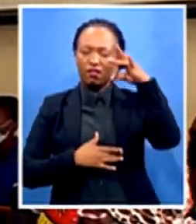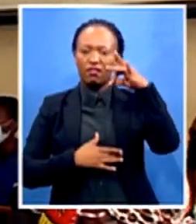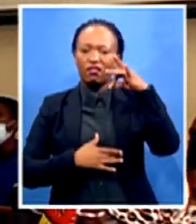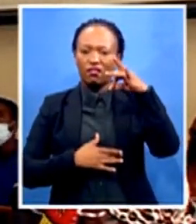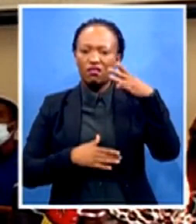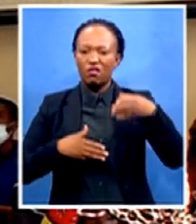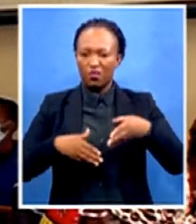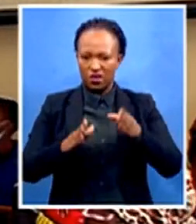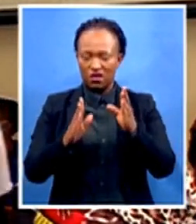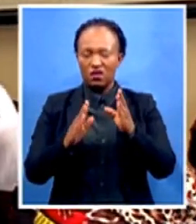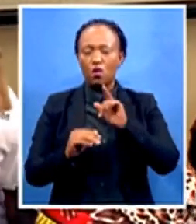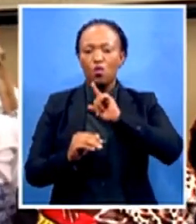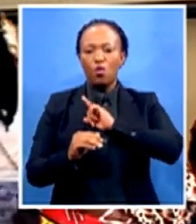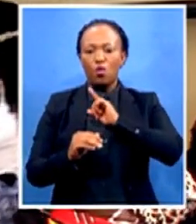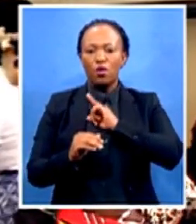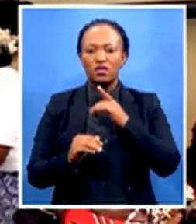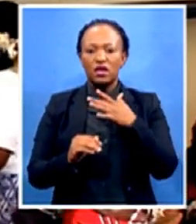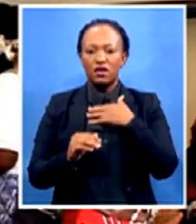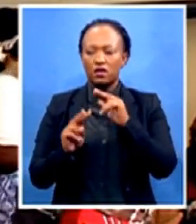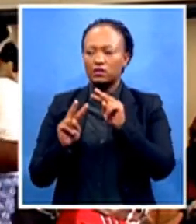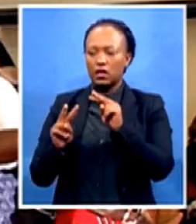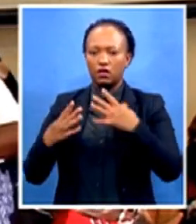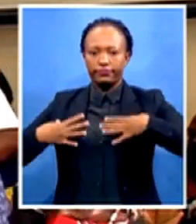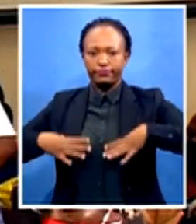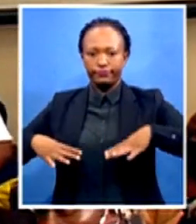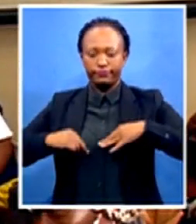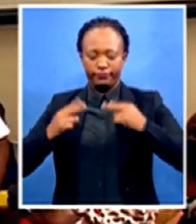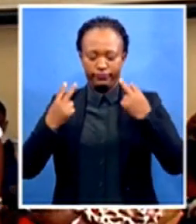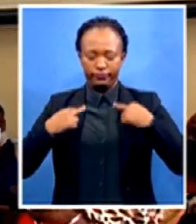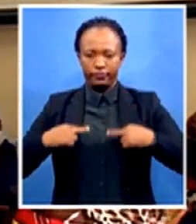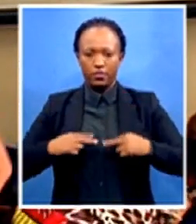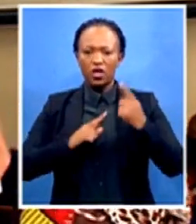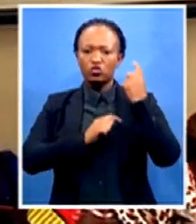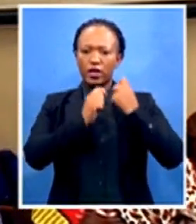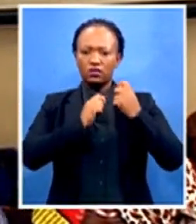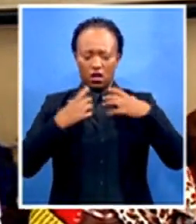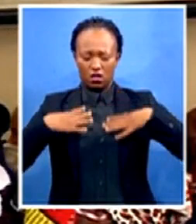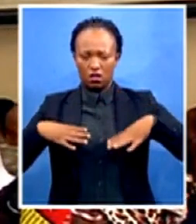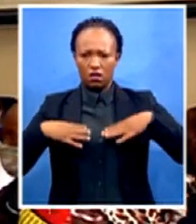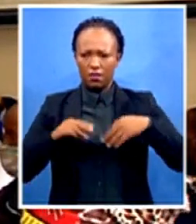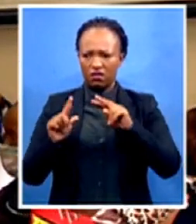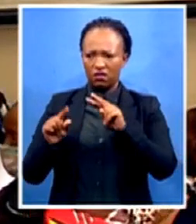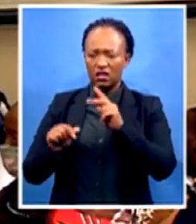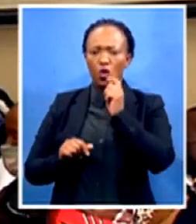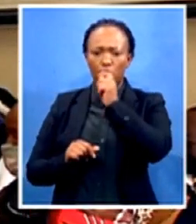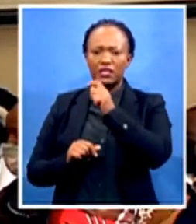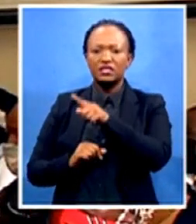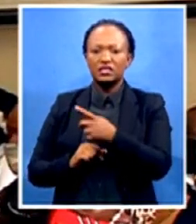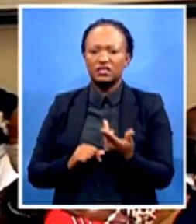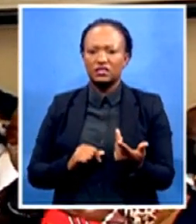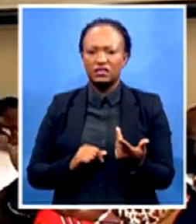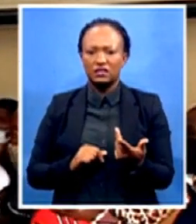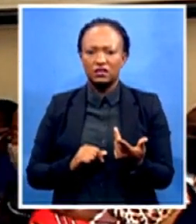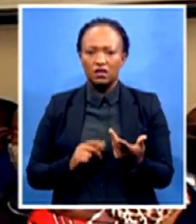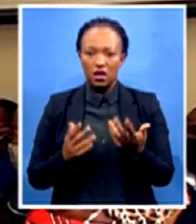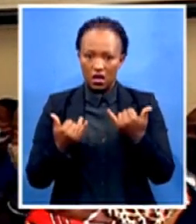wearing the traditional regalia, they are referred to as witches. Now, they are calling for this to stop.